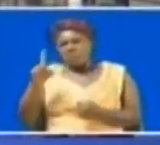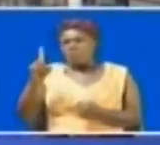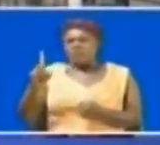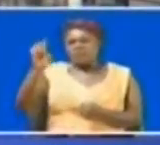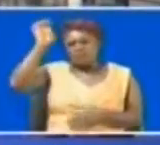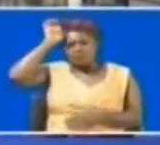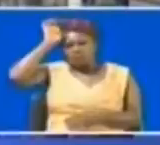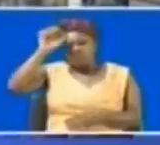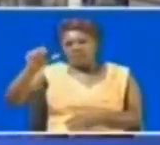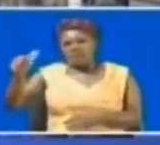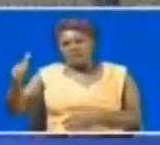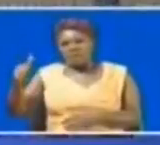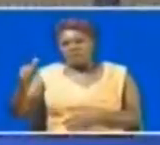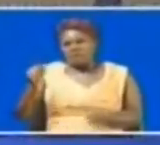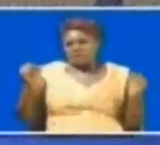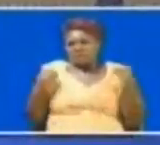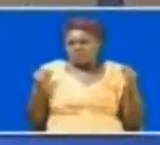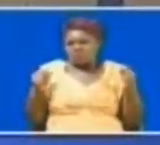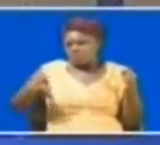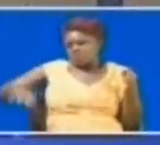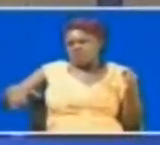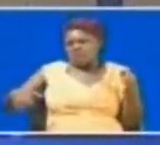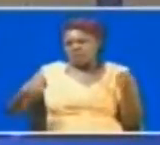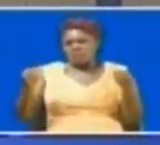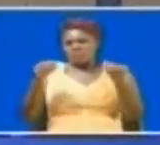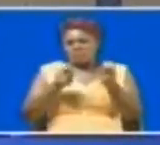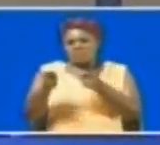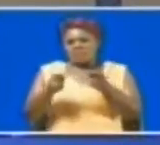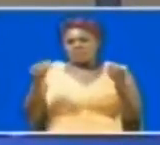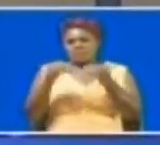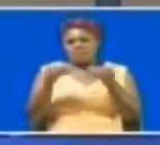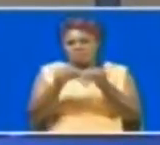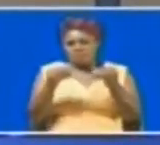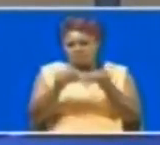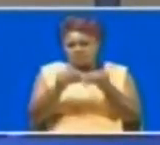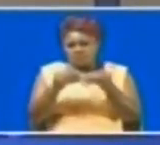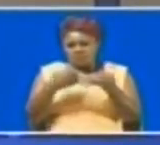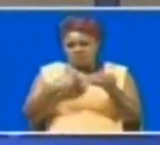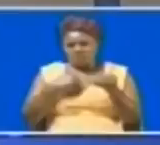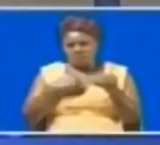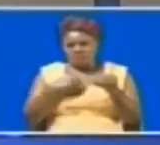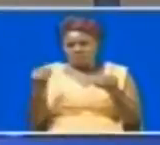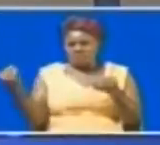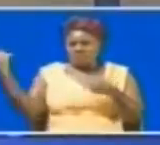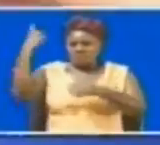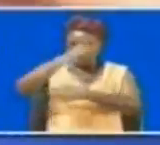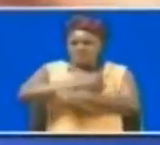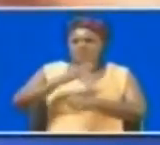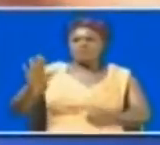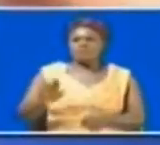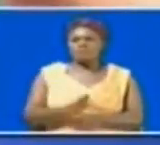1 in Eldoret and 1 in Nanyuki. The management held a meeting at its Lenana Place headquarters for the better part of the